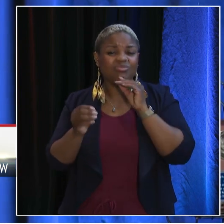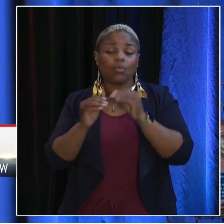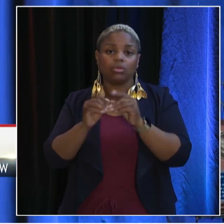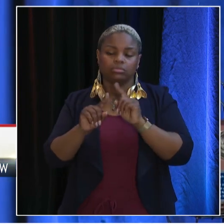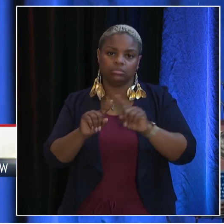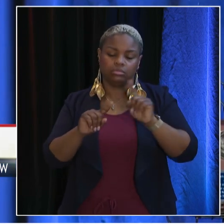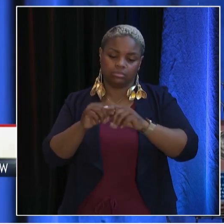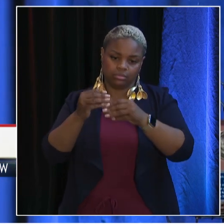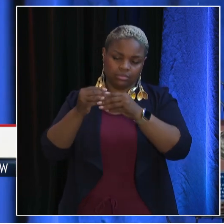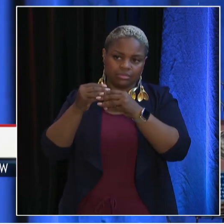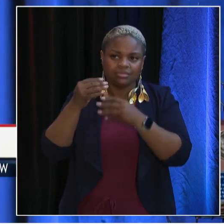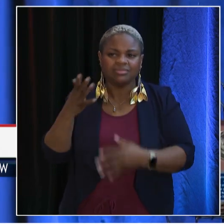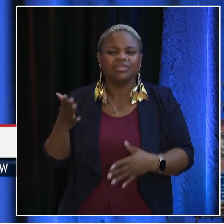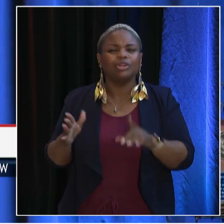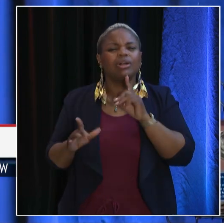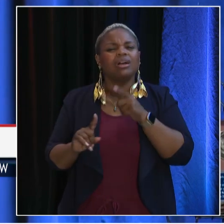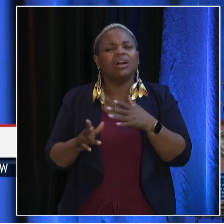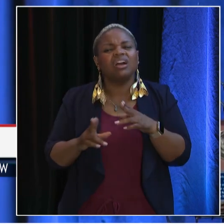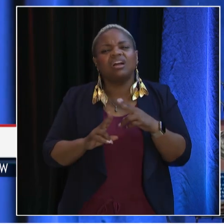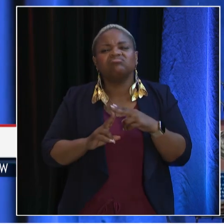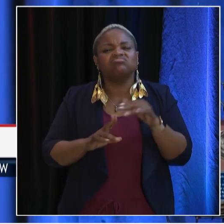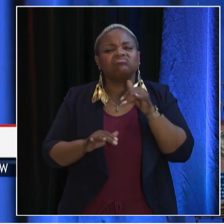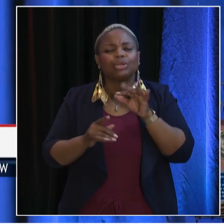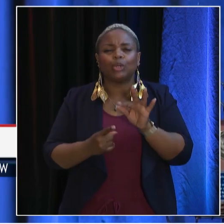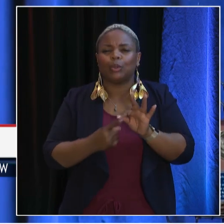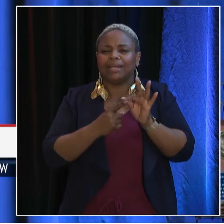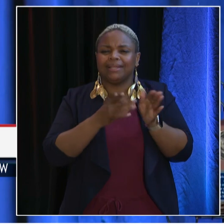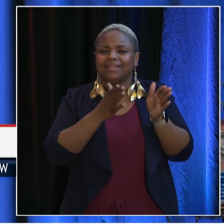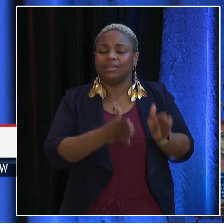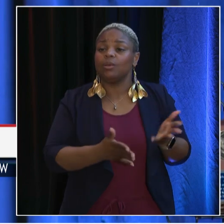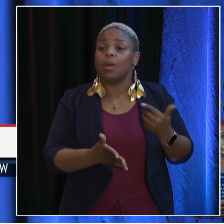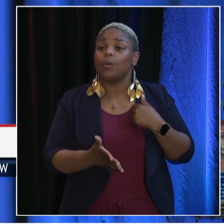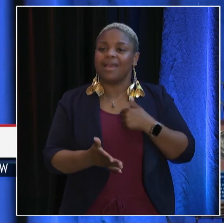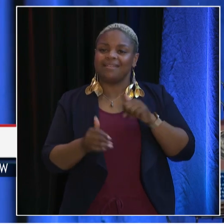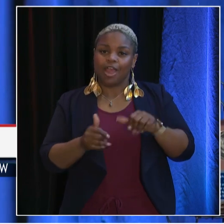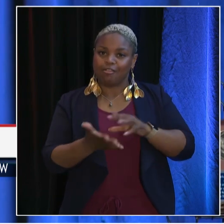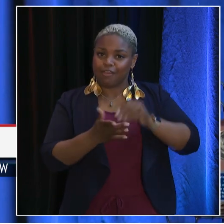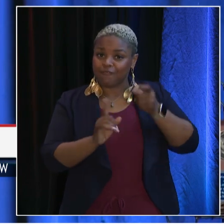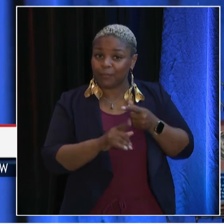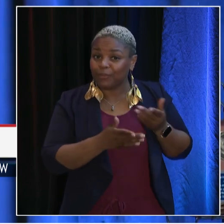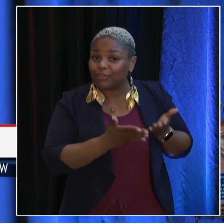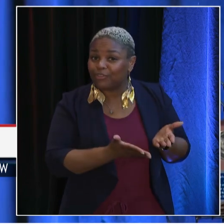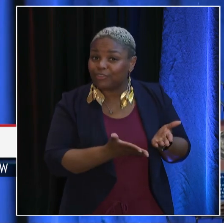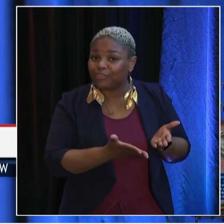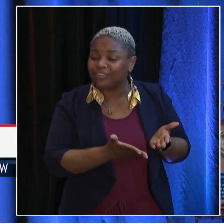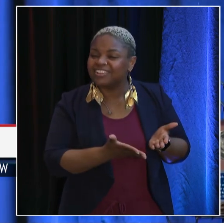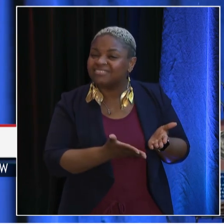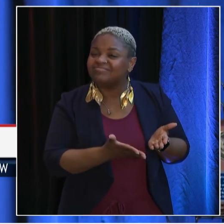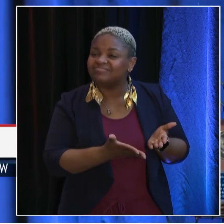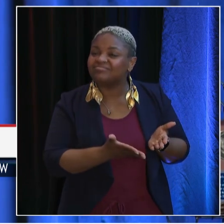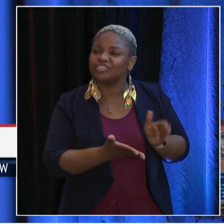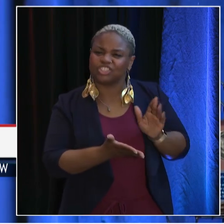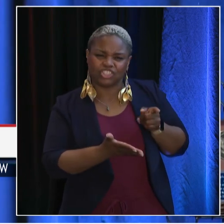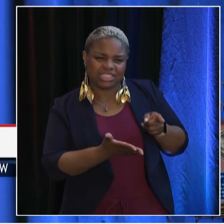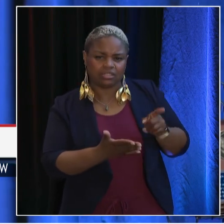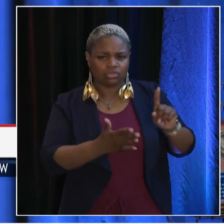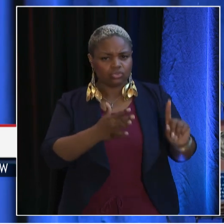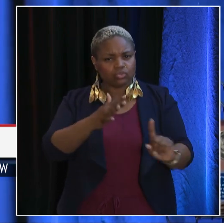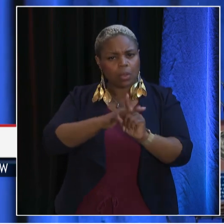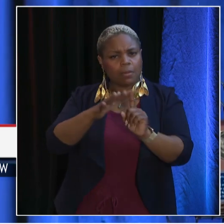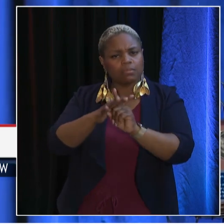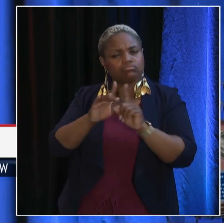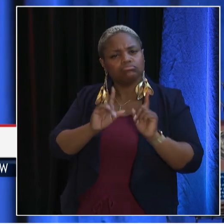special is one that we can all learn from, and that is that she shows up. She's